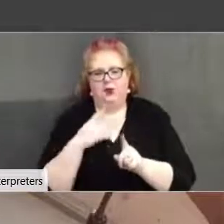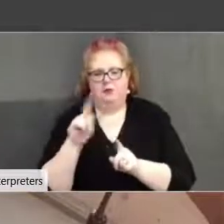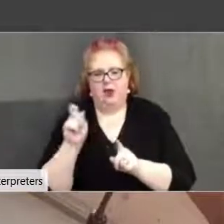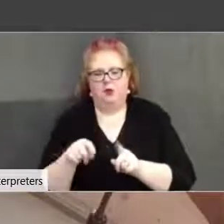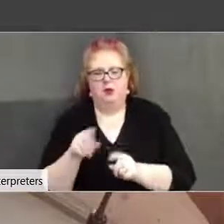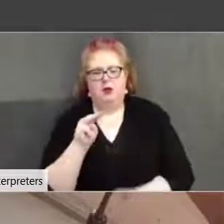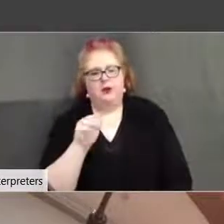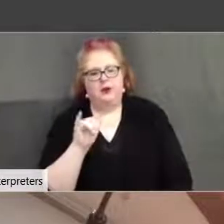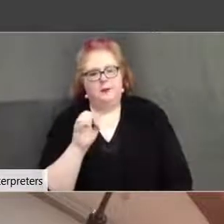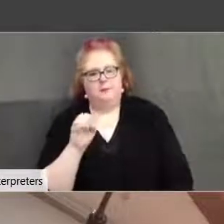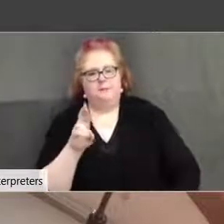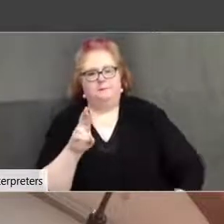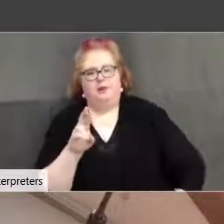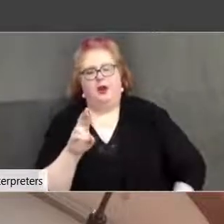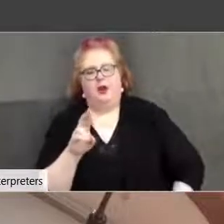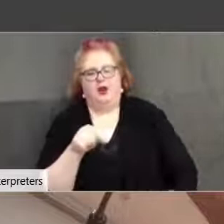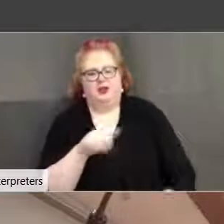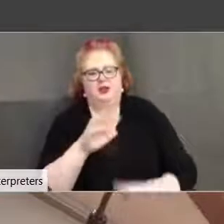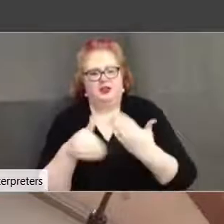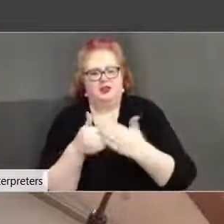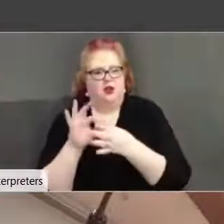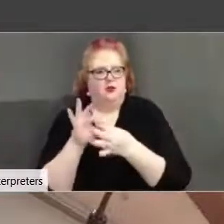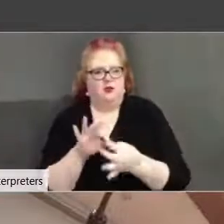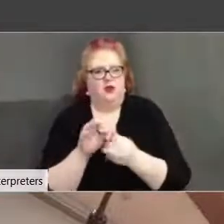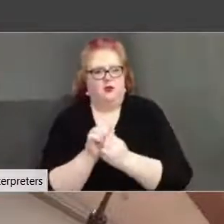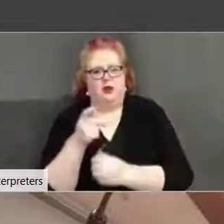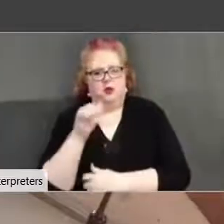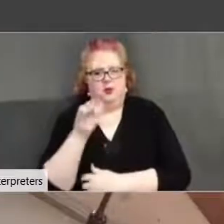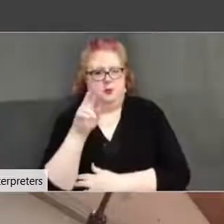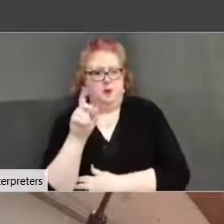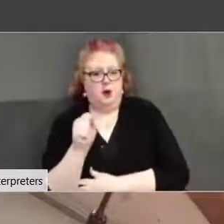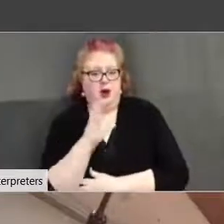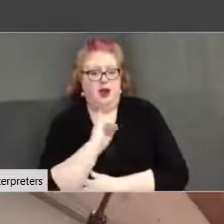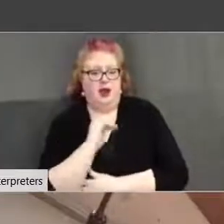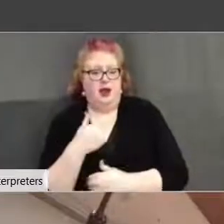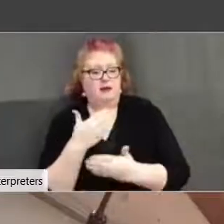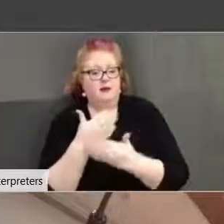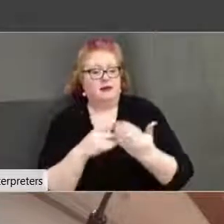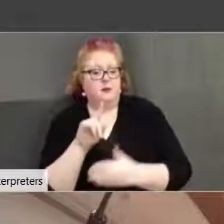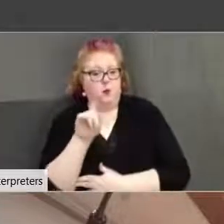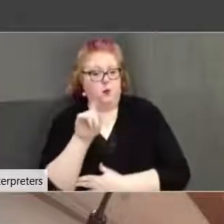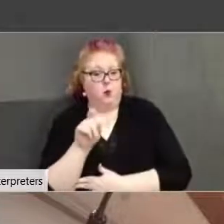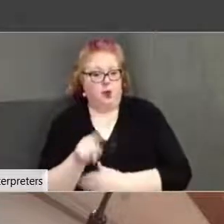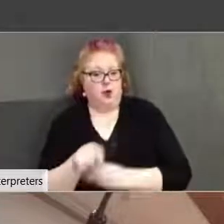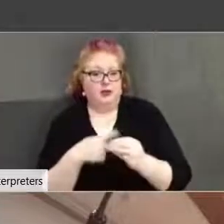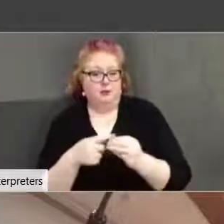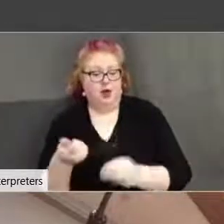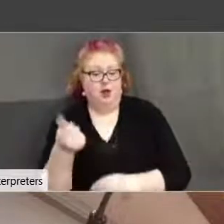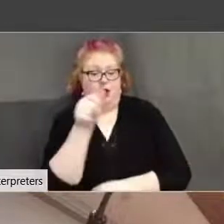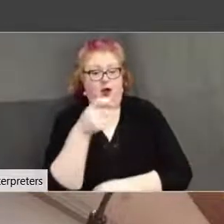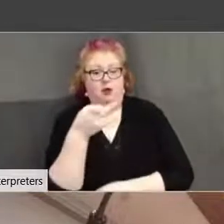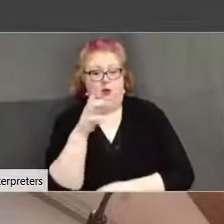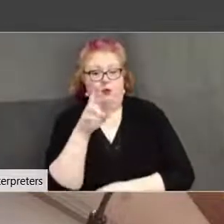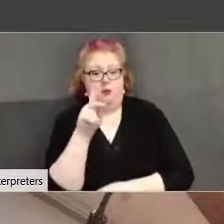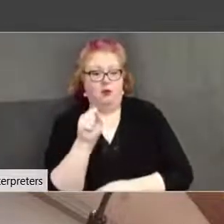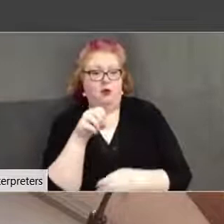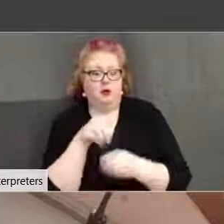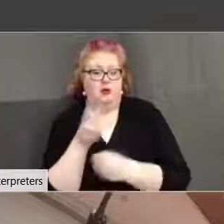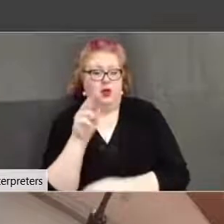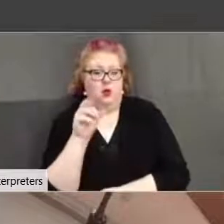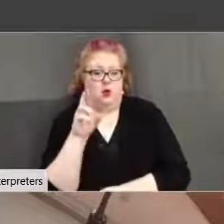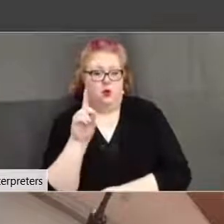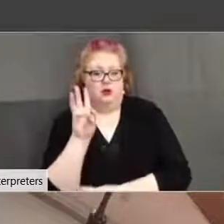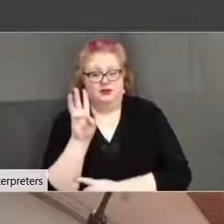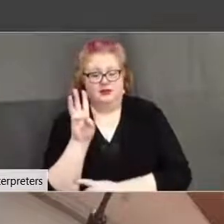this is all relating to parks, and I do have some questions about some other parks in Ward 6. And there was